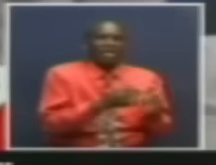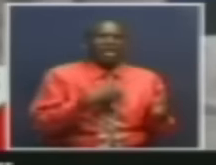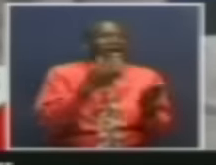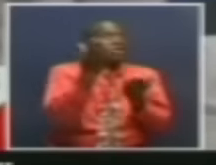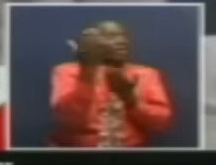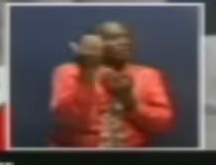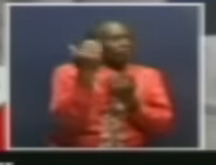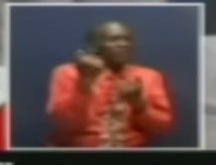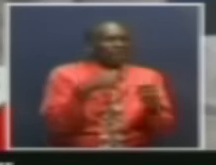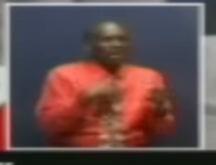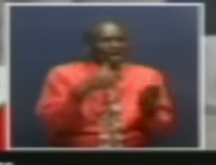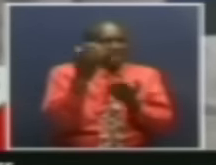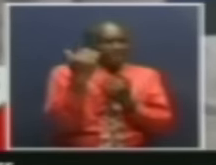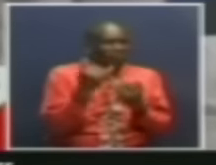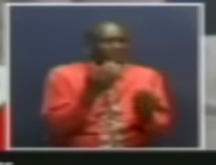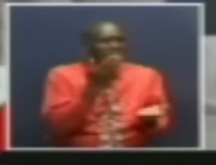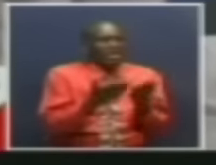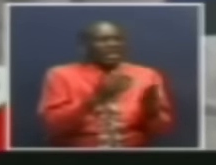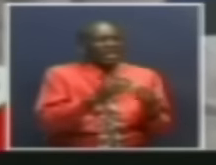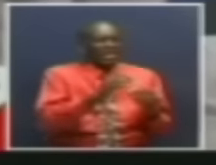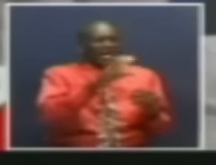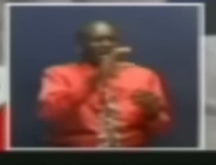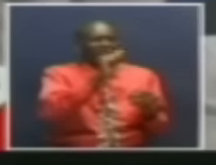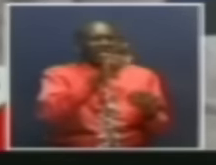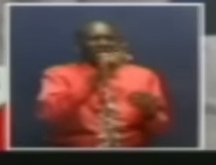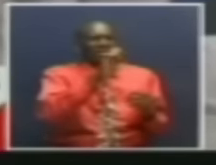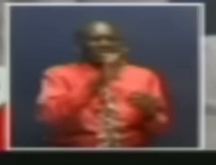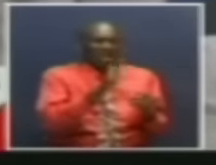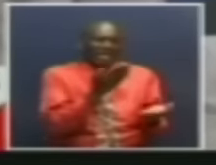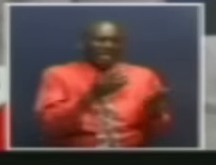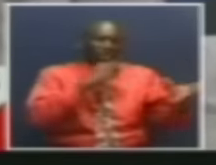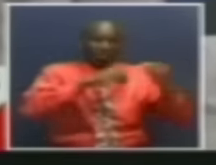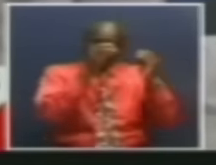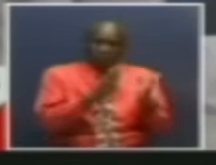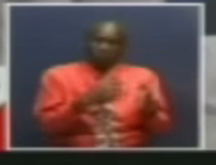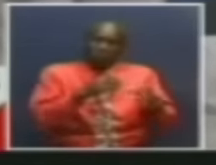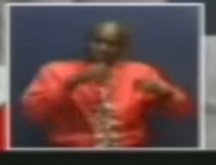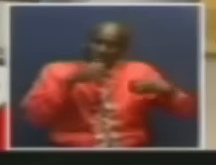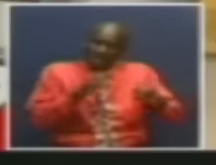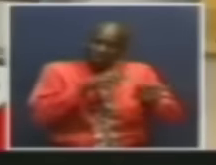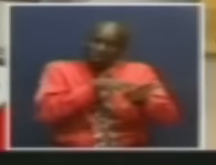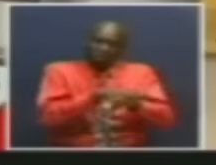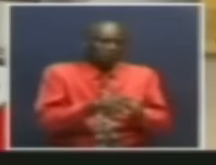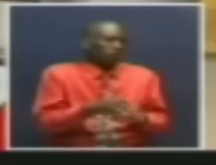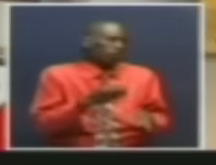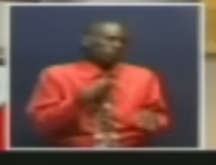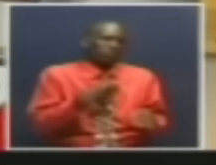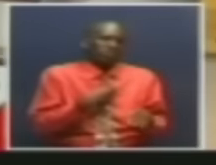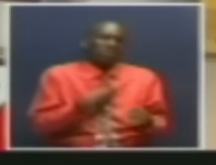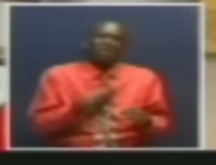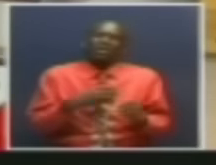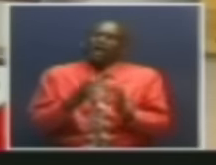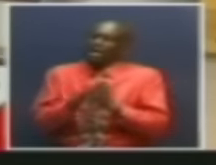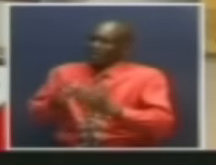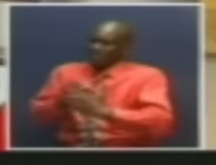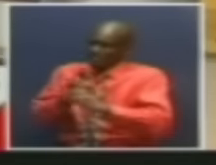expect any cartel who will be knocking on that door, it will be a rude shock to them. And he's definitely up to the task.